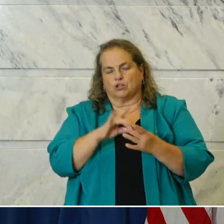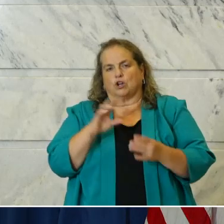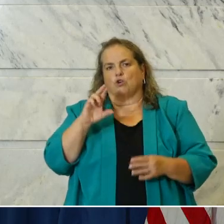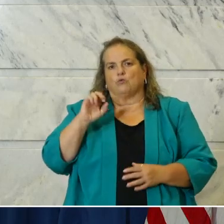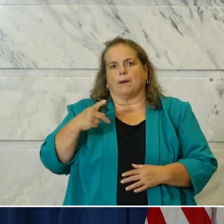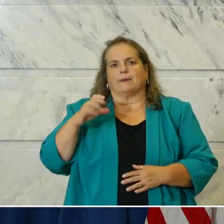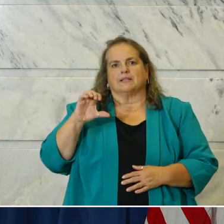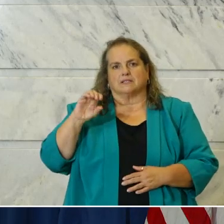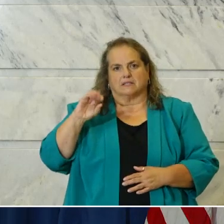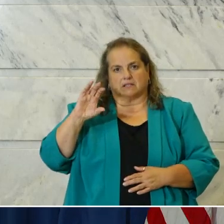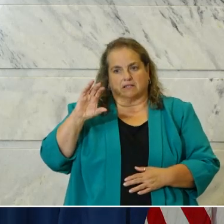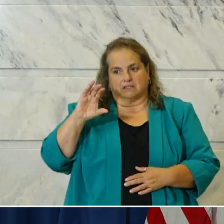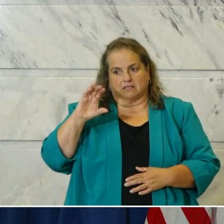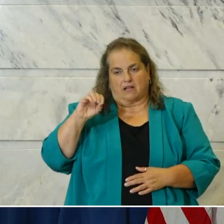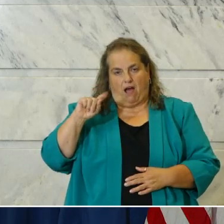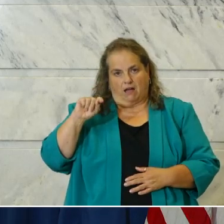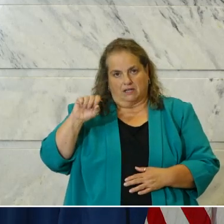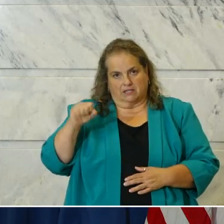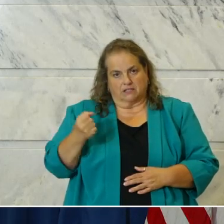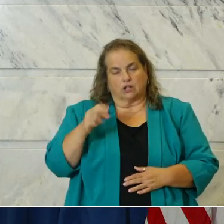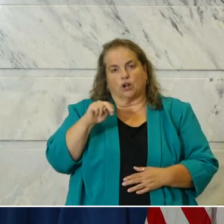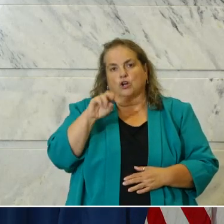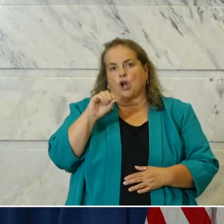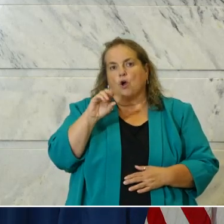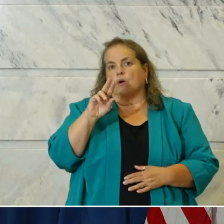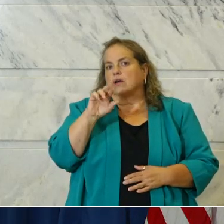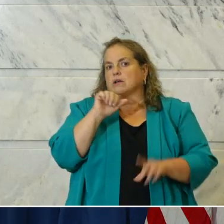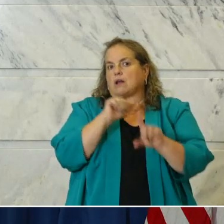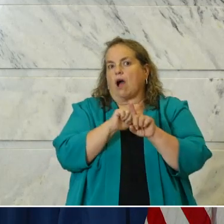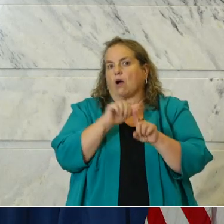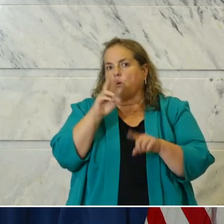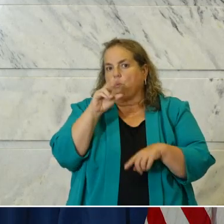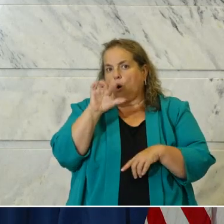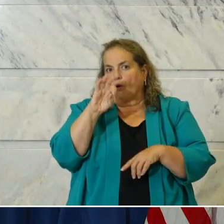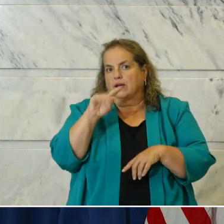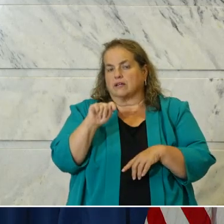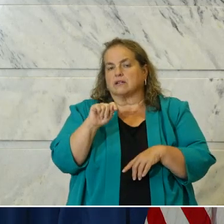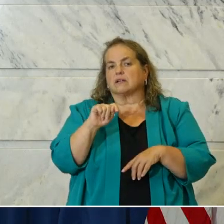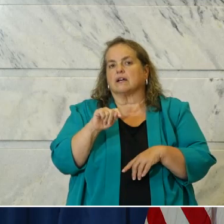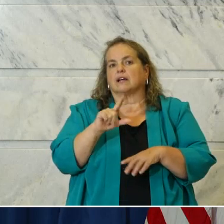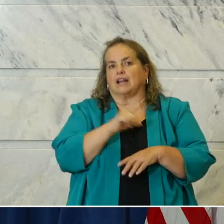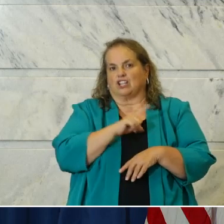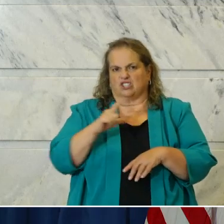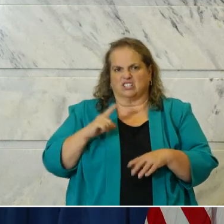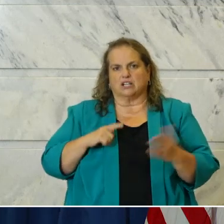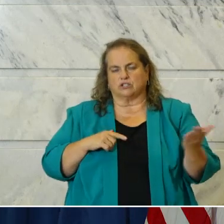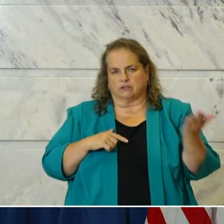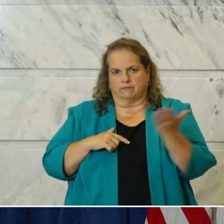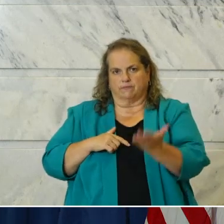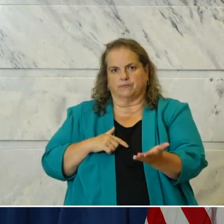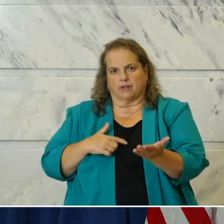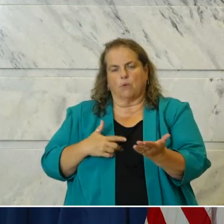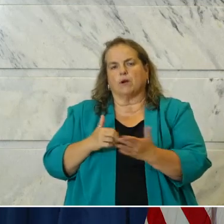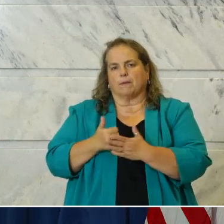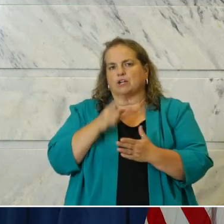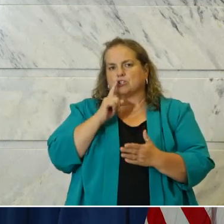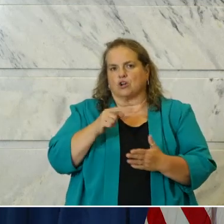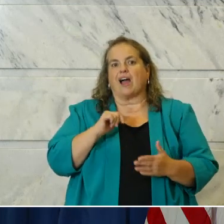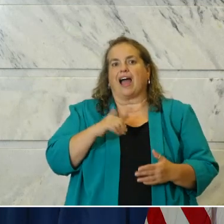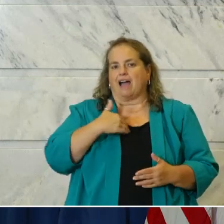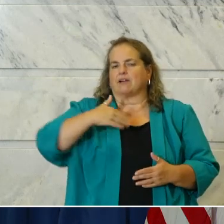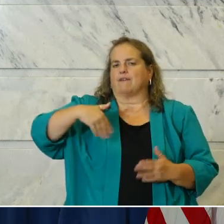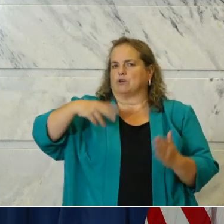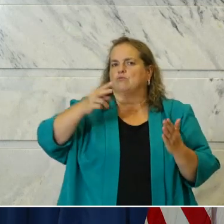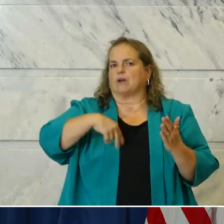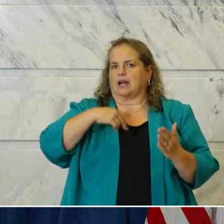because on a topic like this, we've got to make sure that that her voice is heard. And that